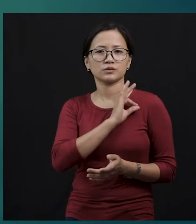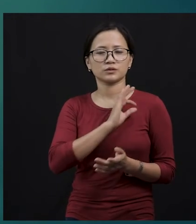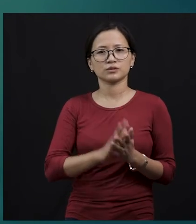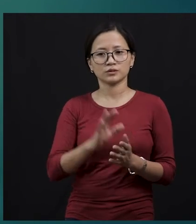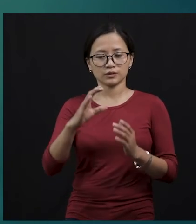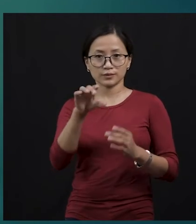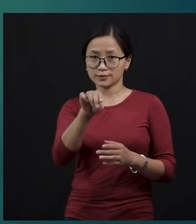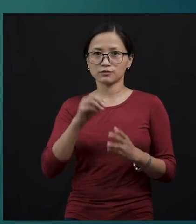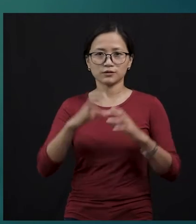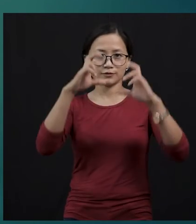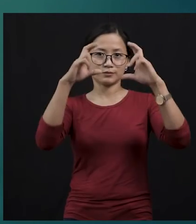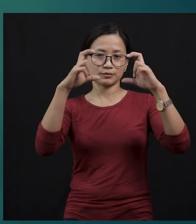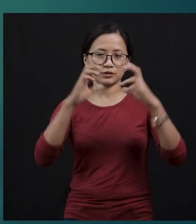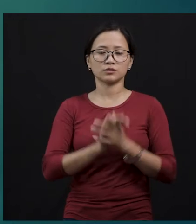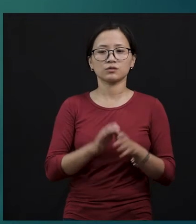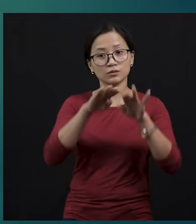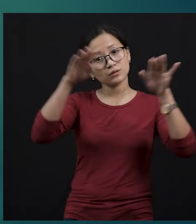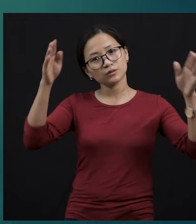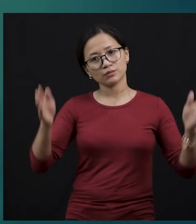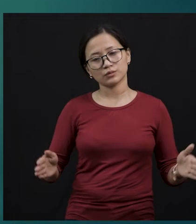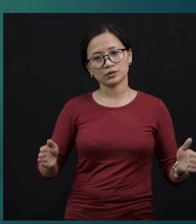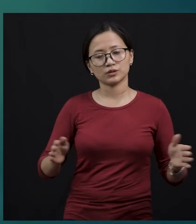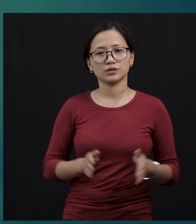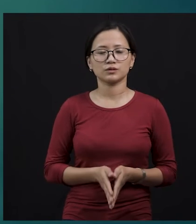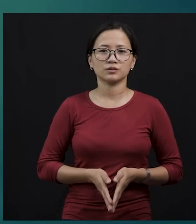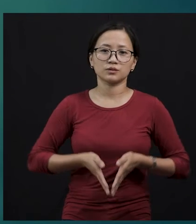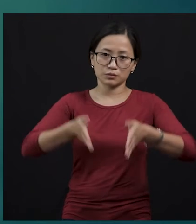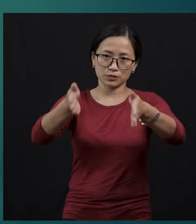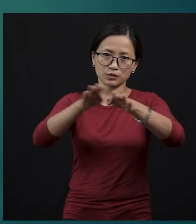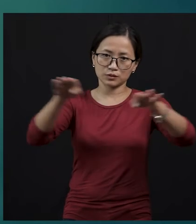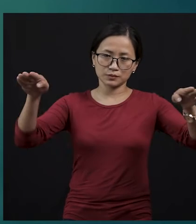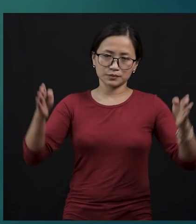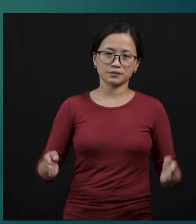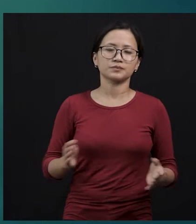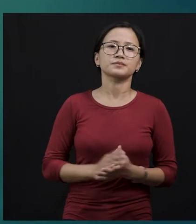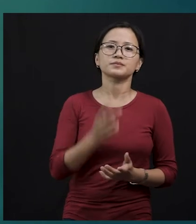take pictures on the bridge, right? This is a big bridge across a